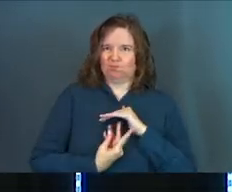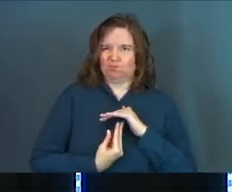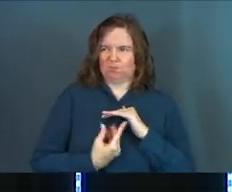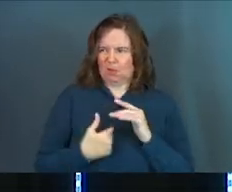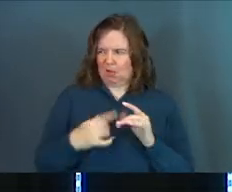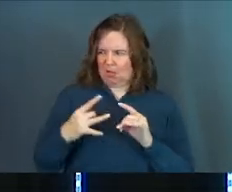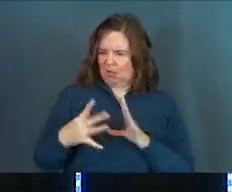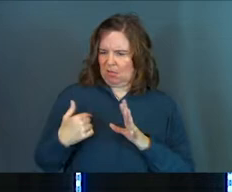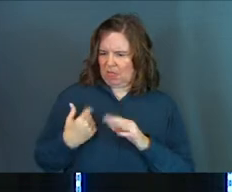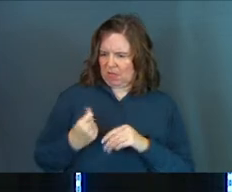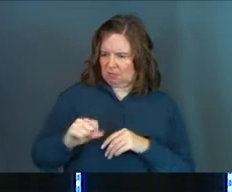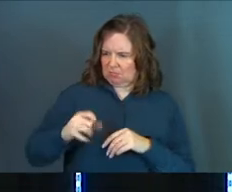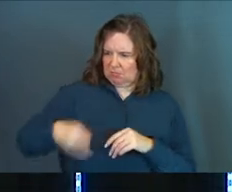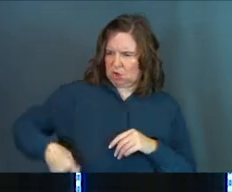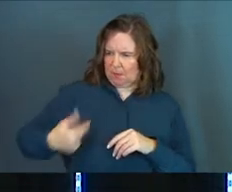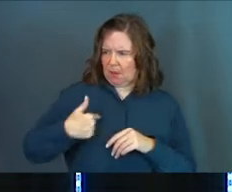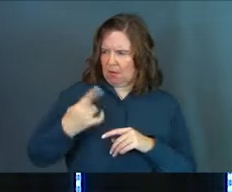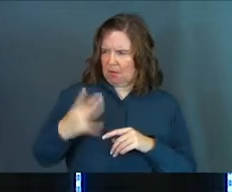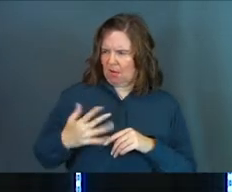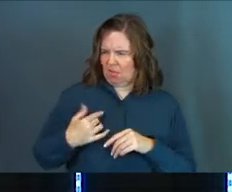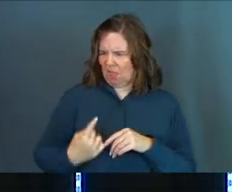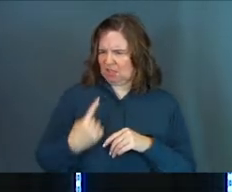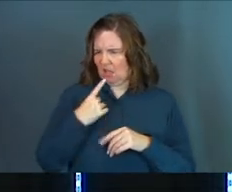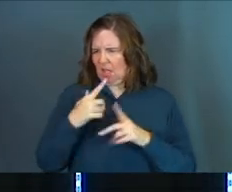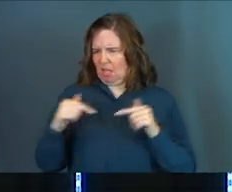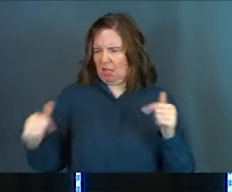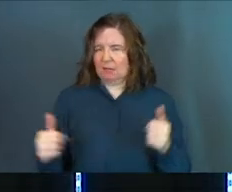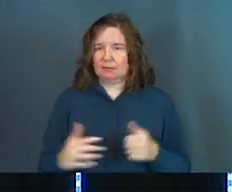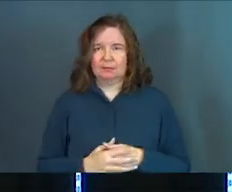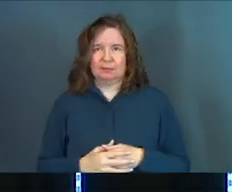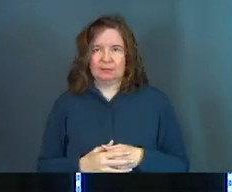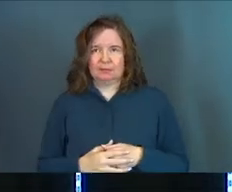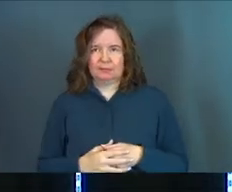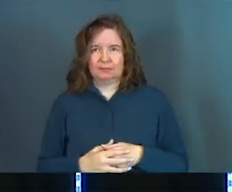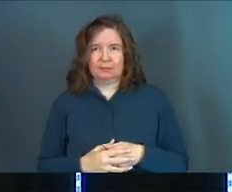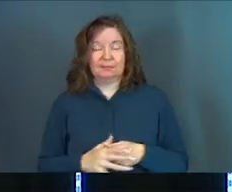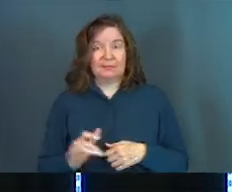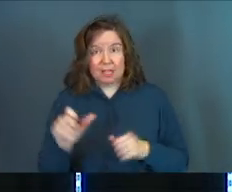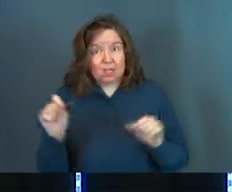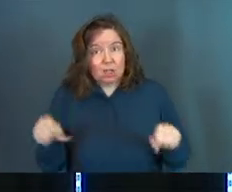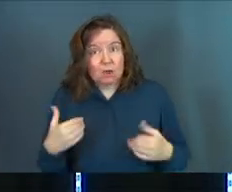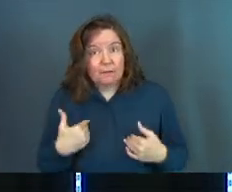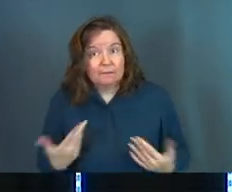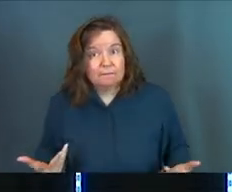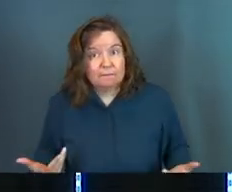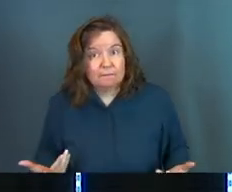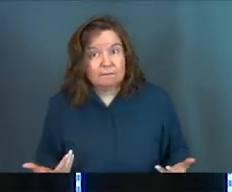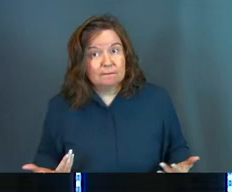how dare they shun me? They suck. Like he could have.